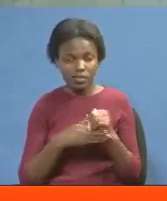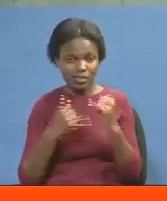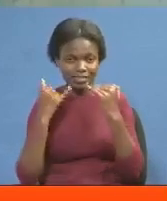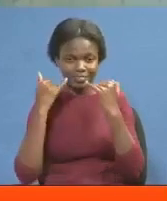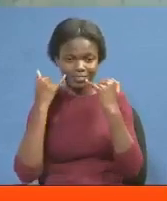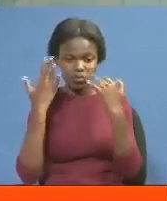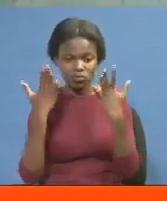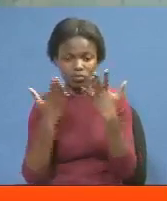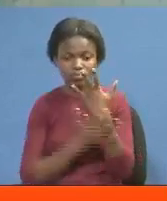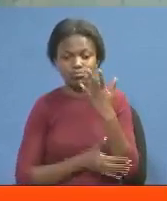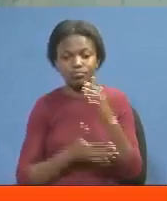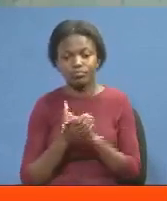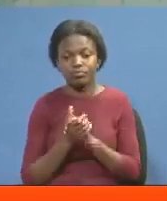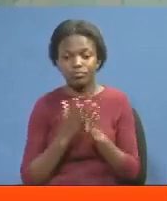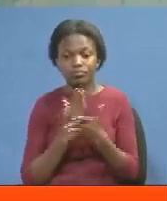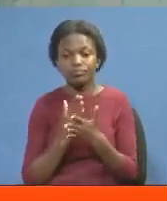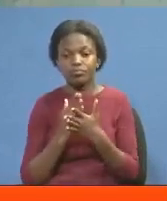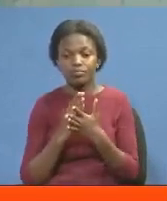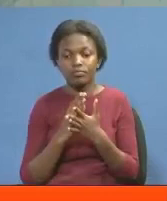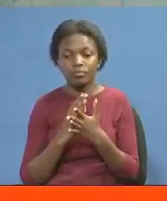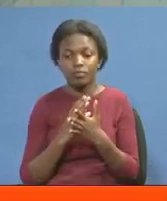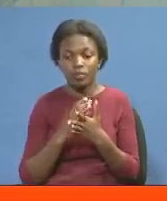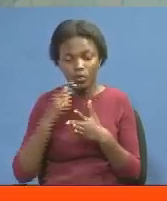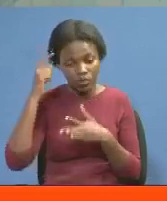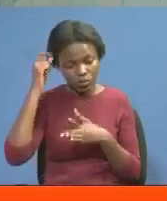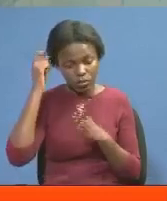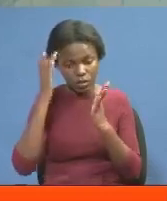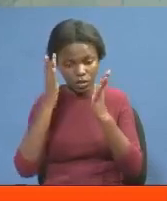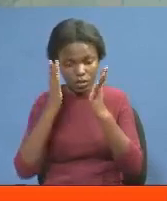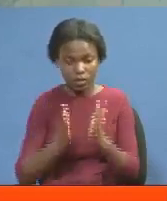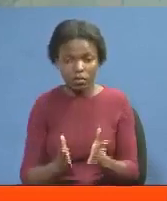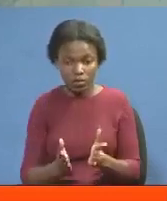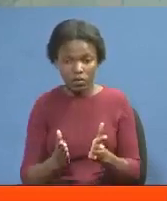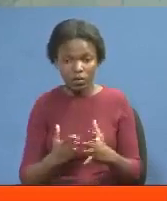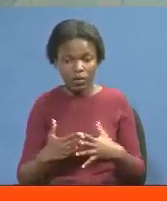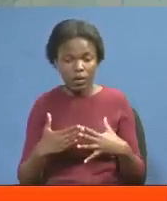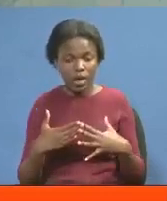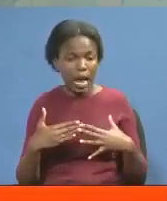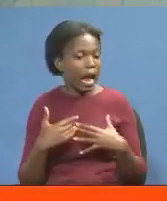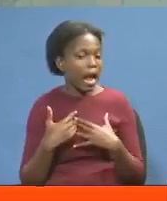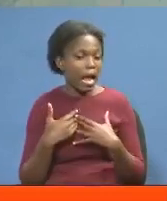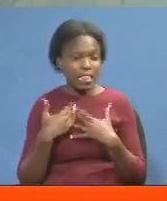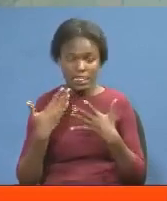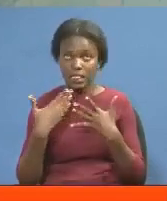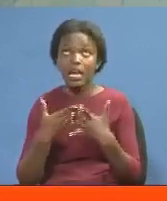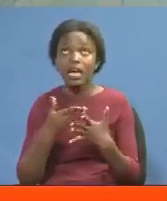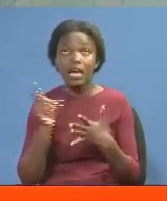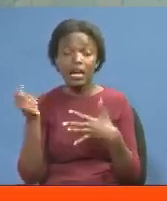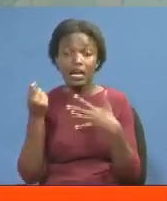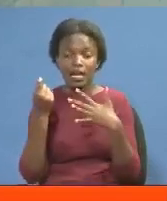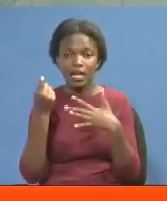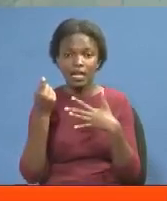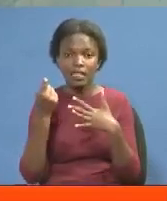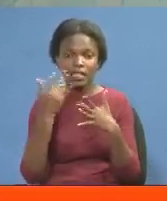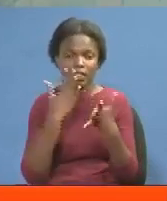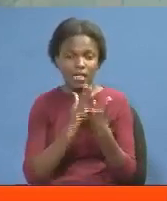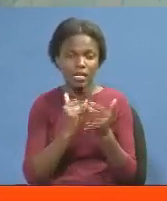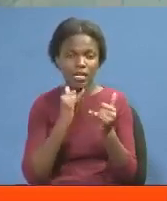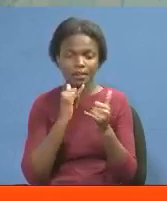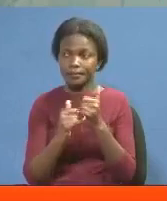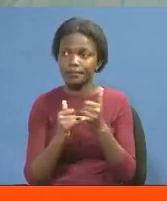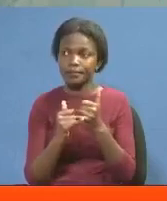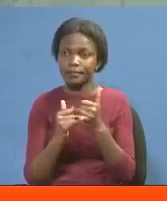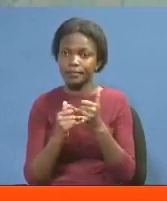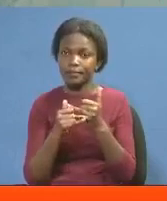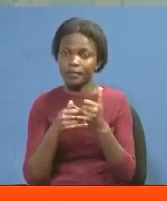you something. Uh-huh. Citizens of Somalia are so grateful to Kenya that finally